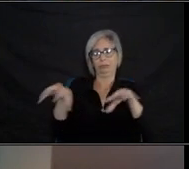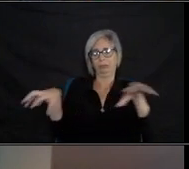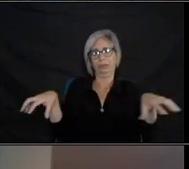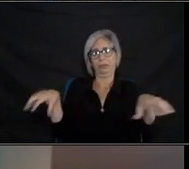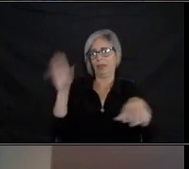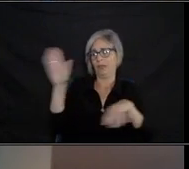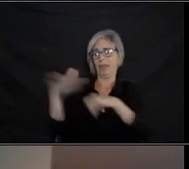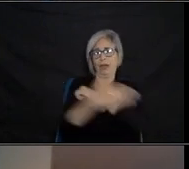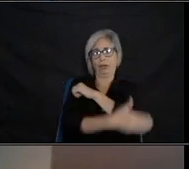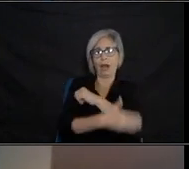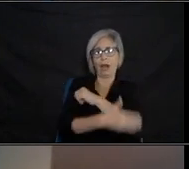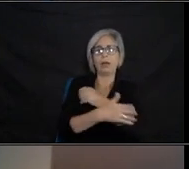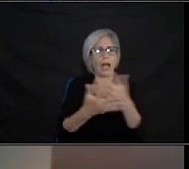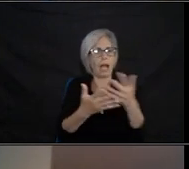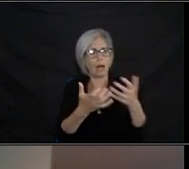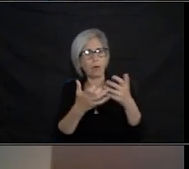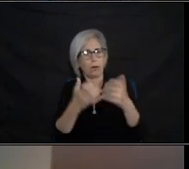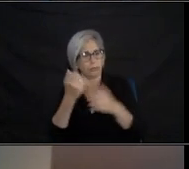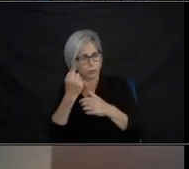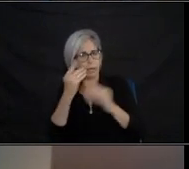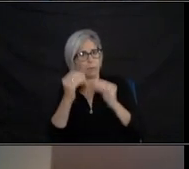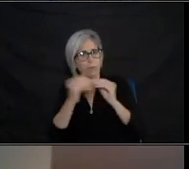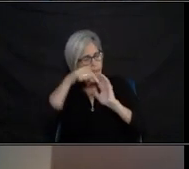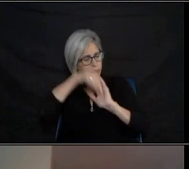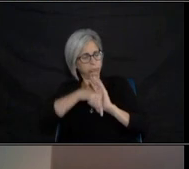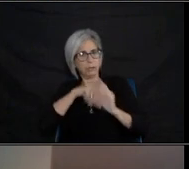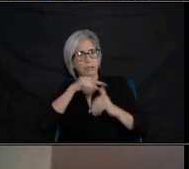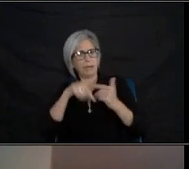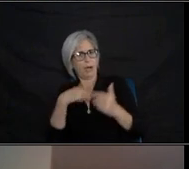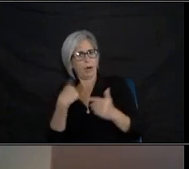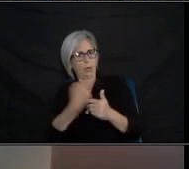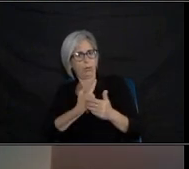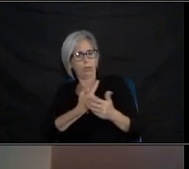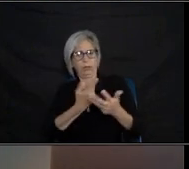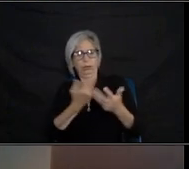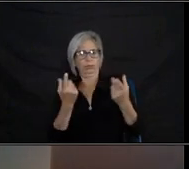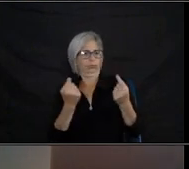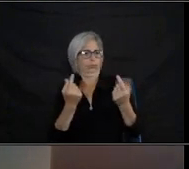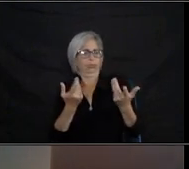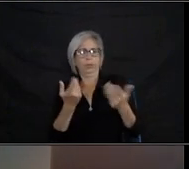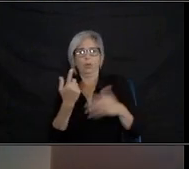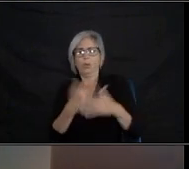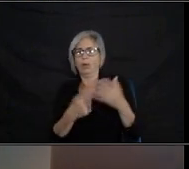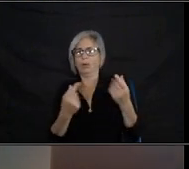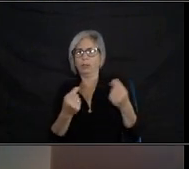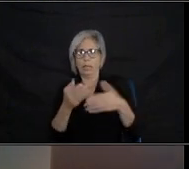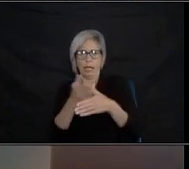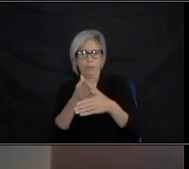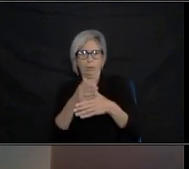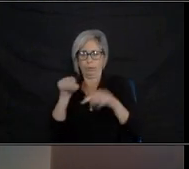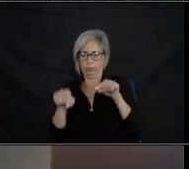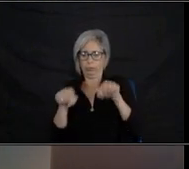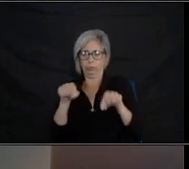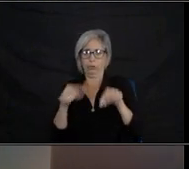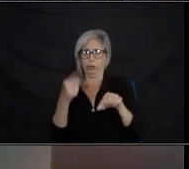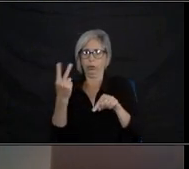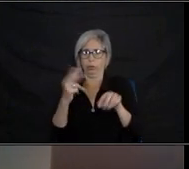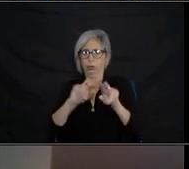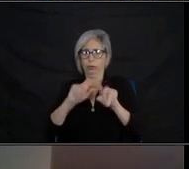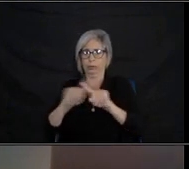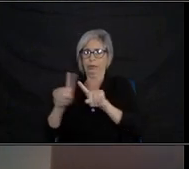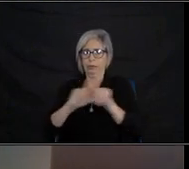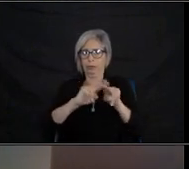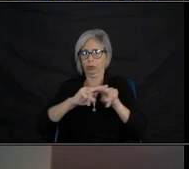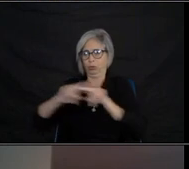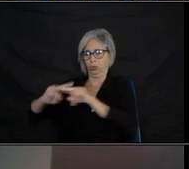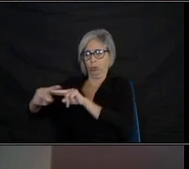county. And so I want to get better understanding of where we as the city of Boynton Beach go in between two different train stations